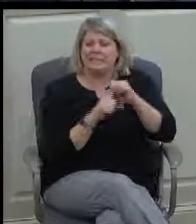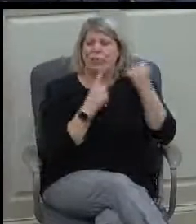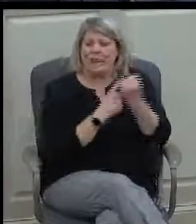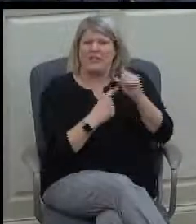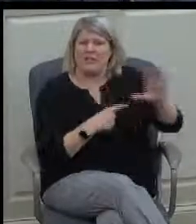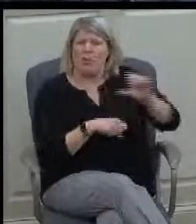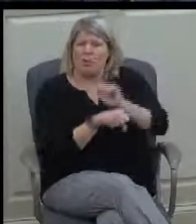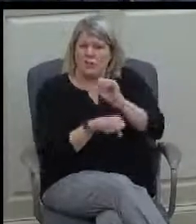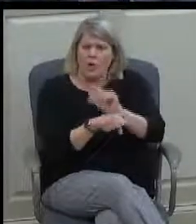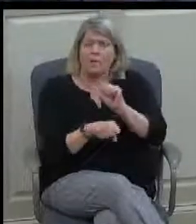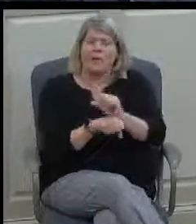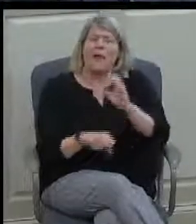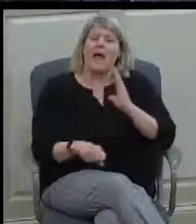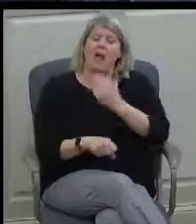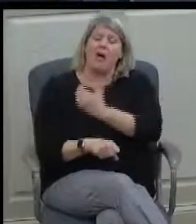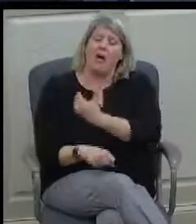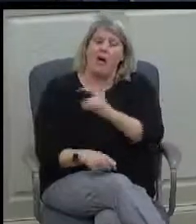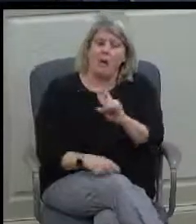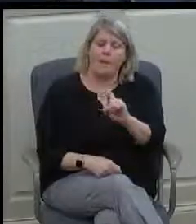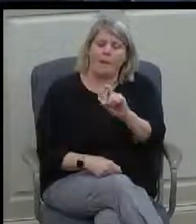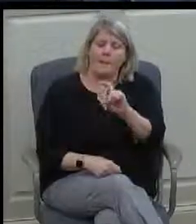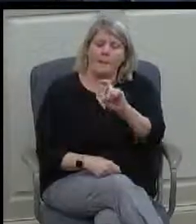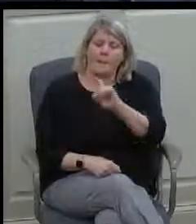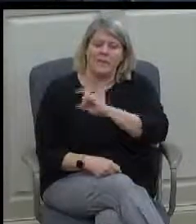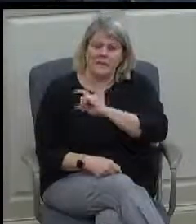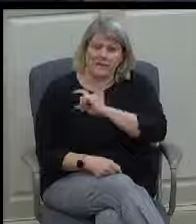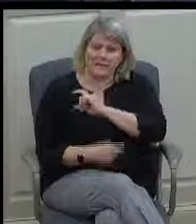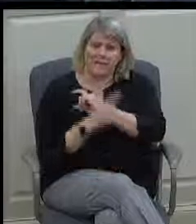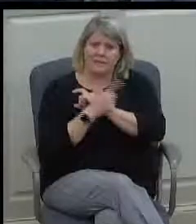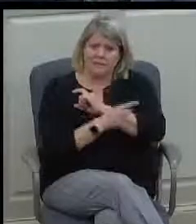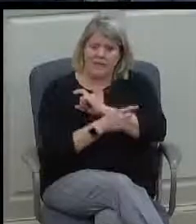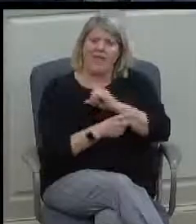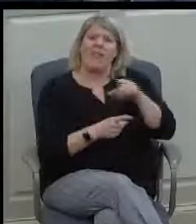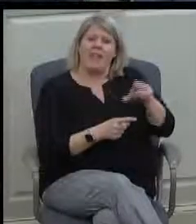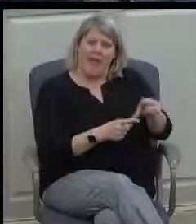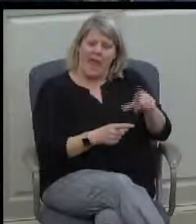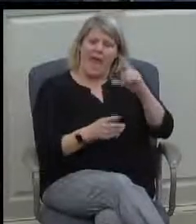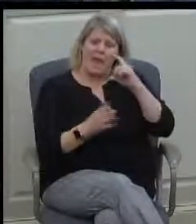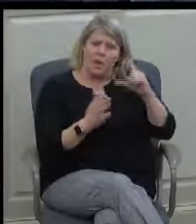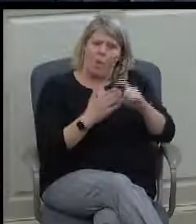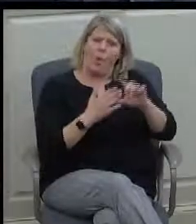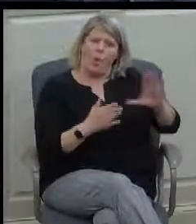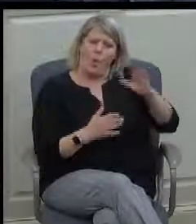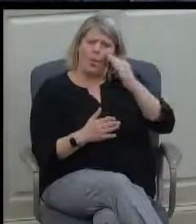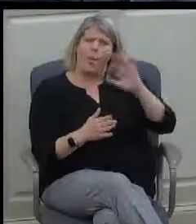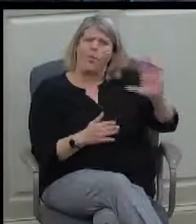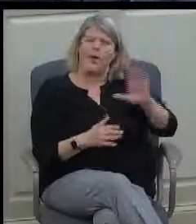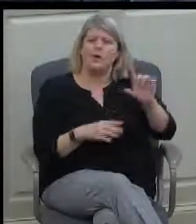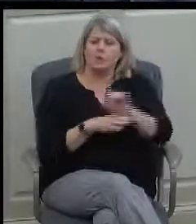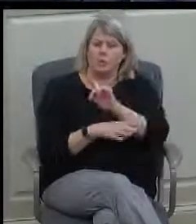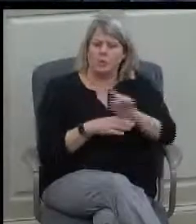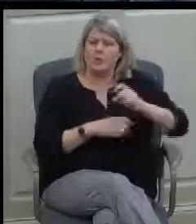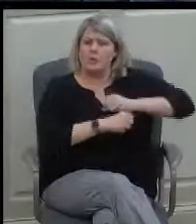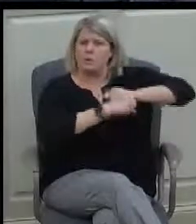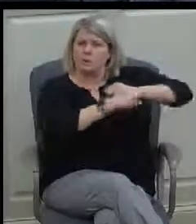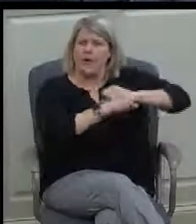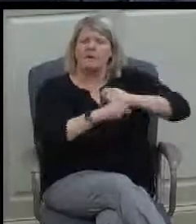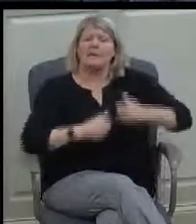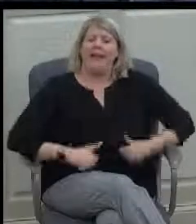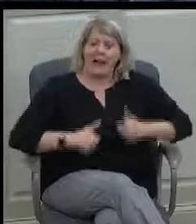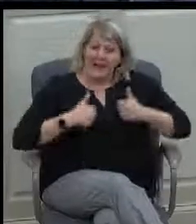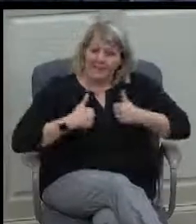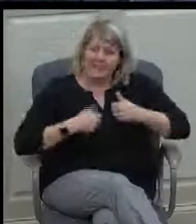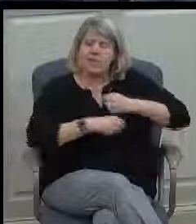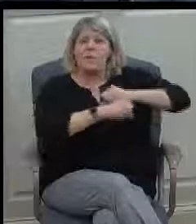and that members of our law enforcement agency recognize their duty to serve the people by safeguarding lives and property,